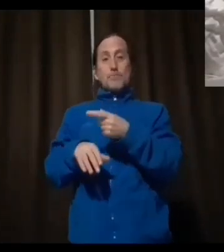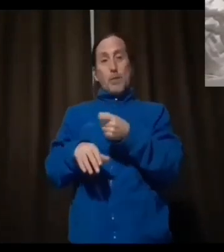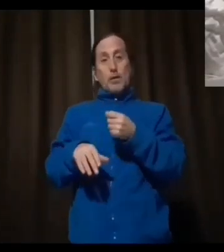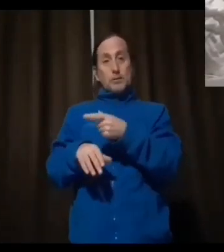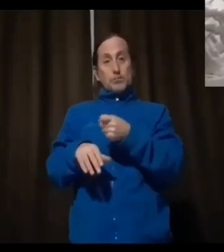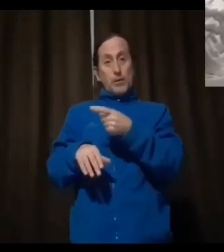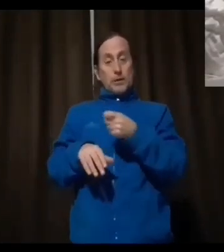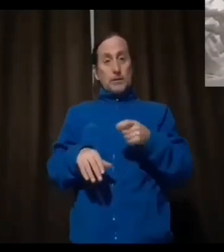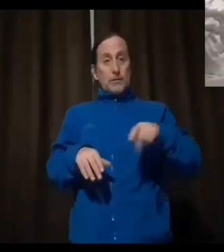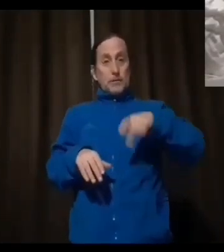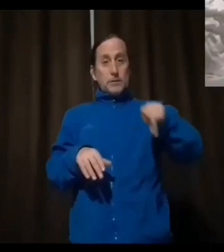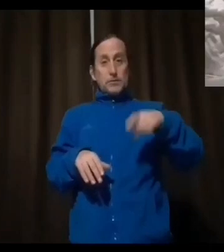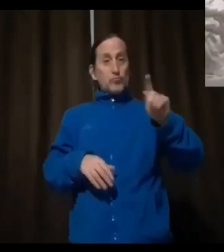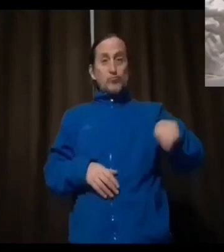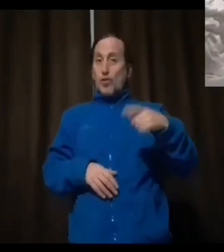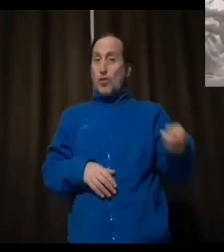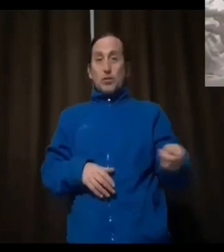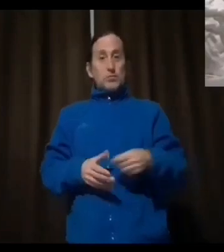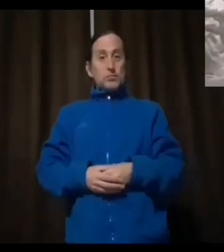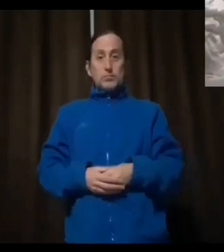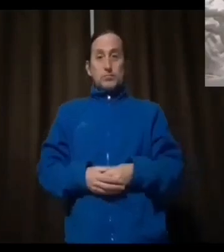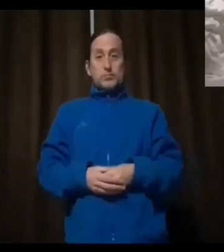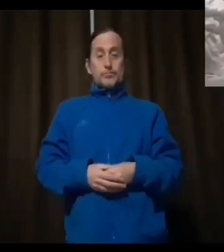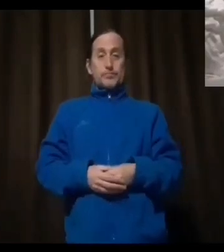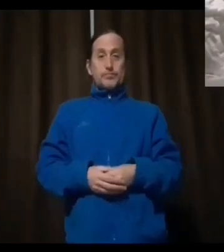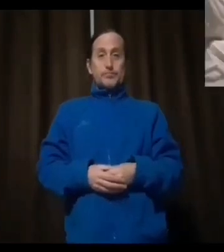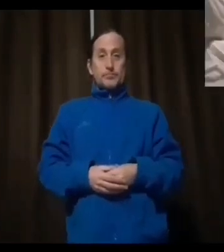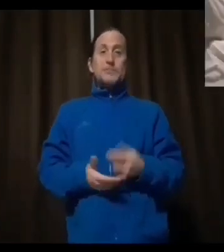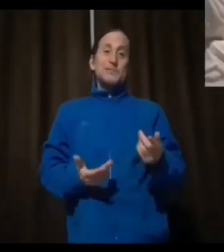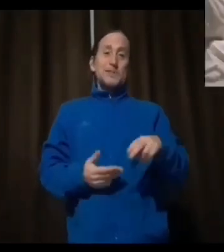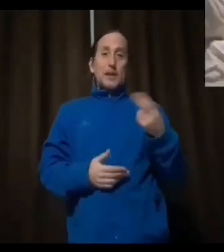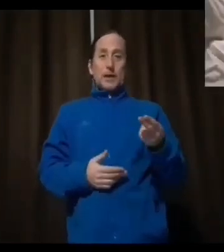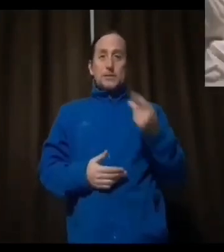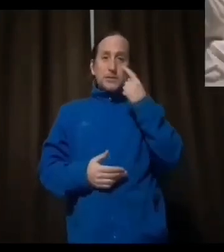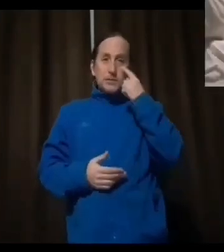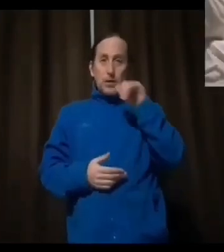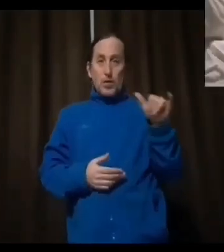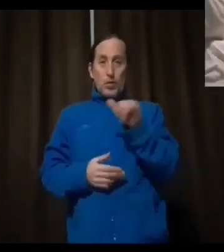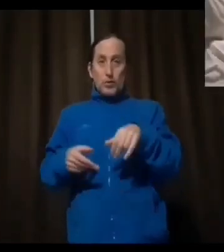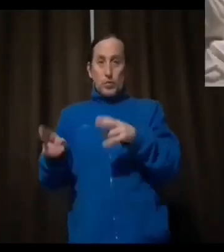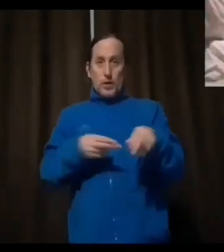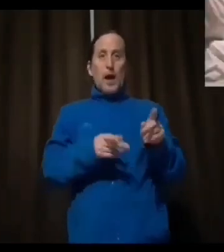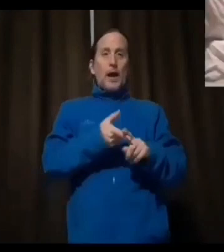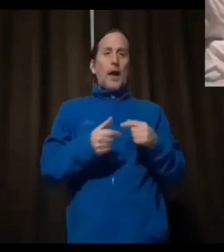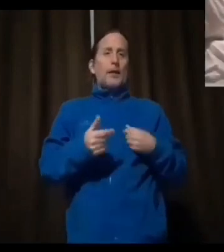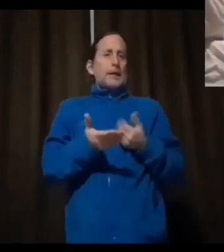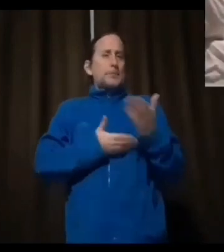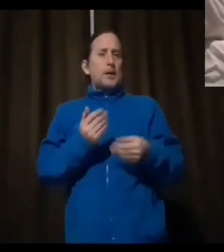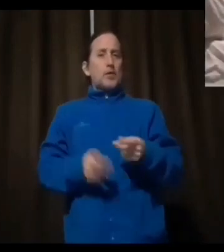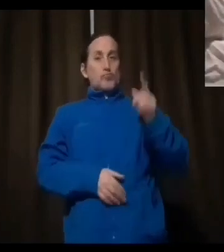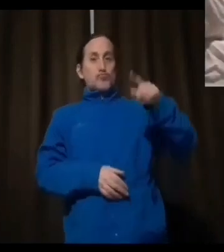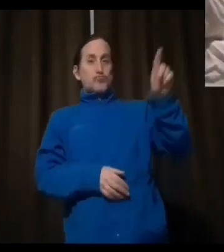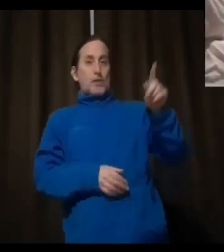which way the correct model briefly. So now I'm going to try the experiment for which